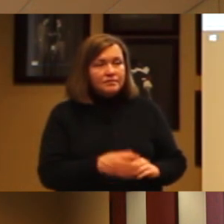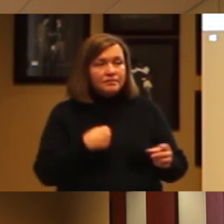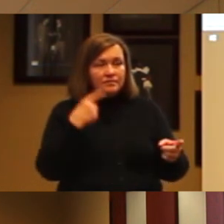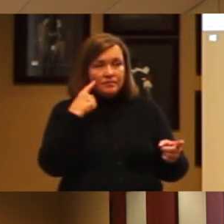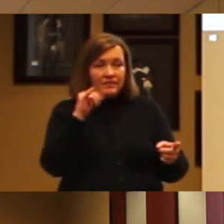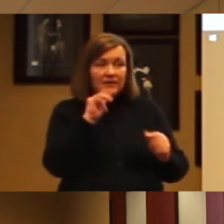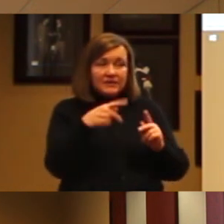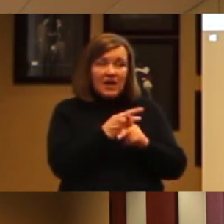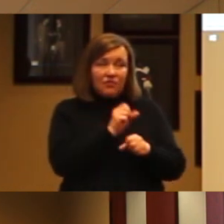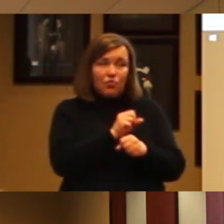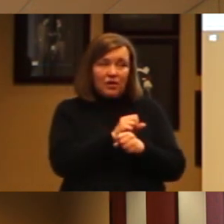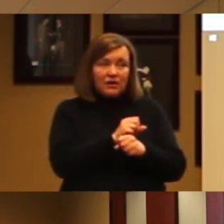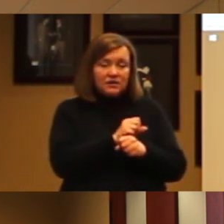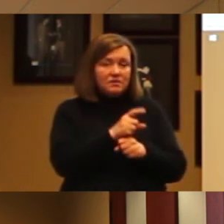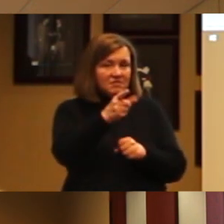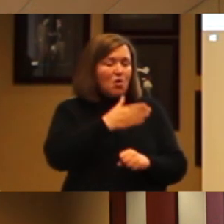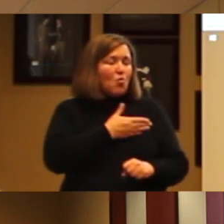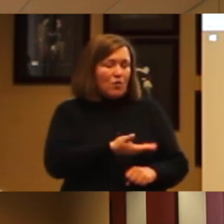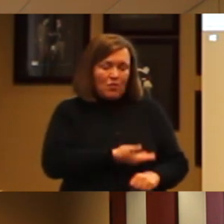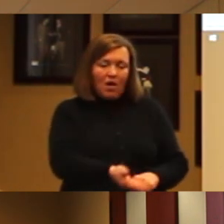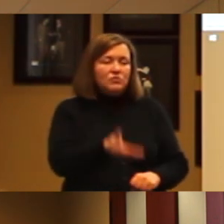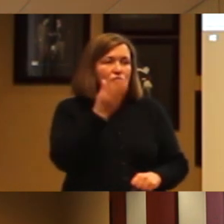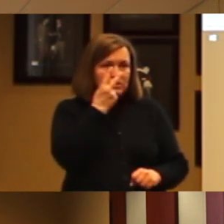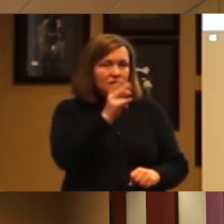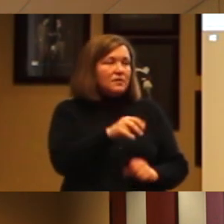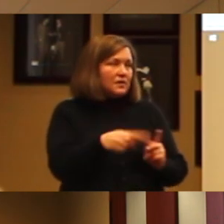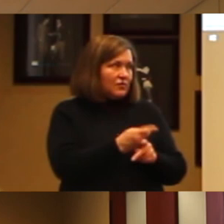of work is very welcome in Cuba. Very